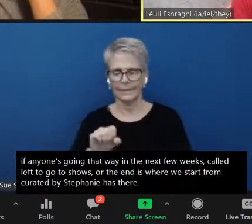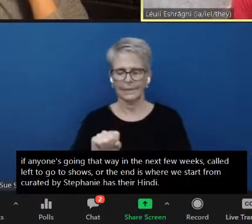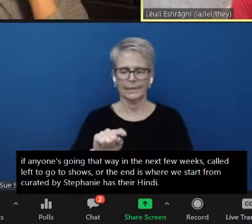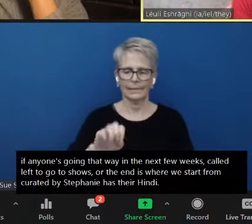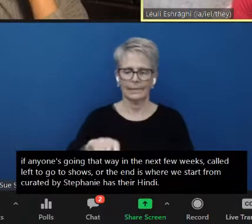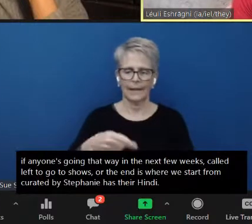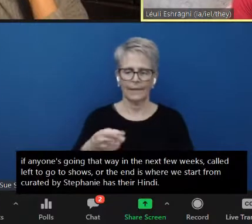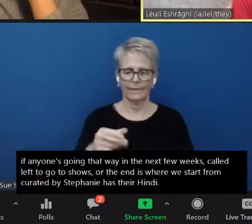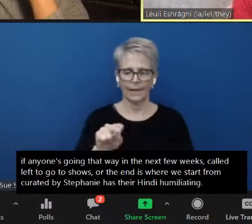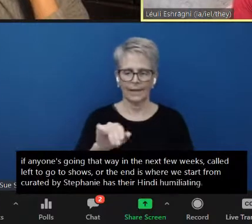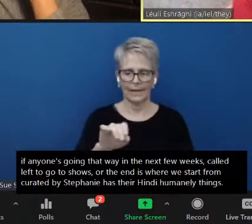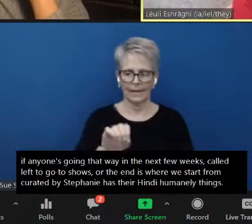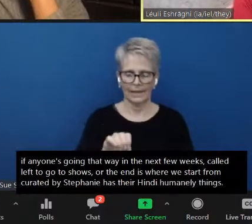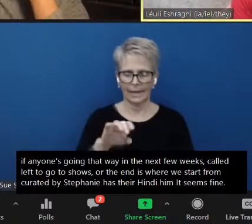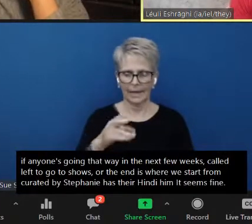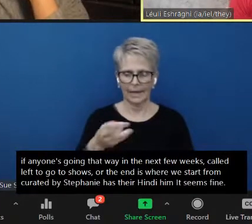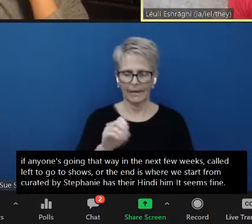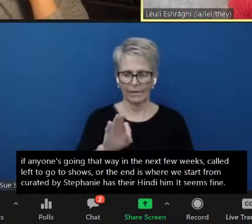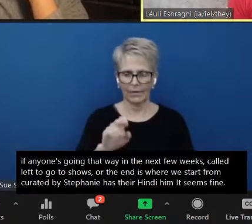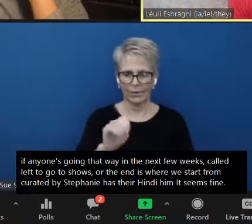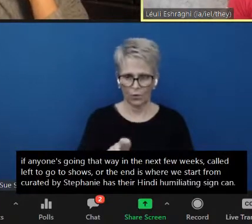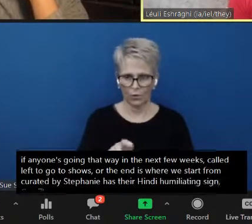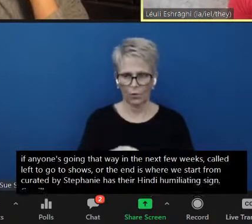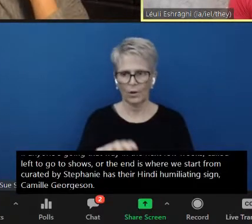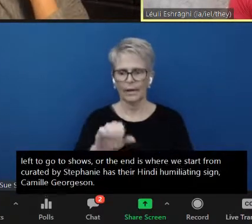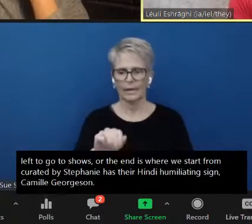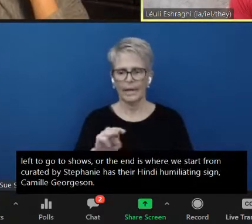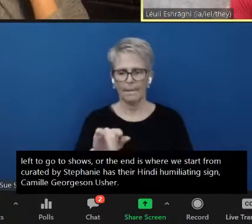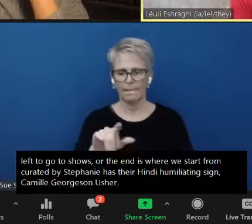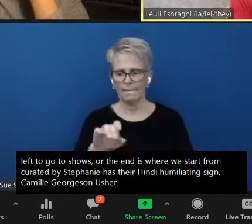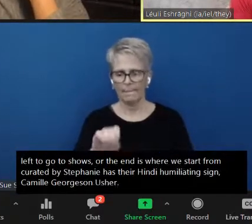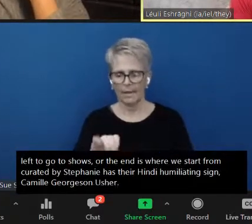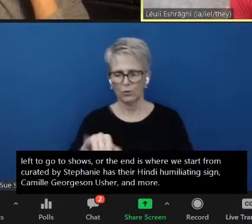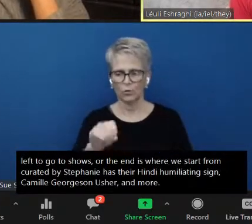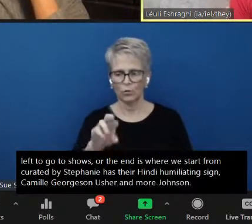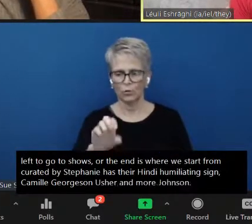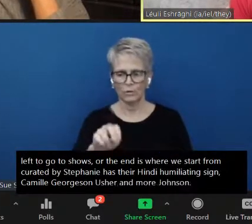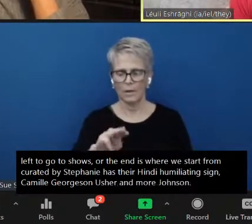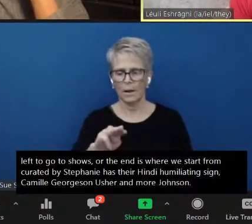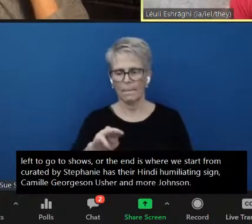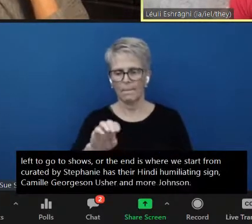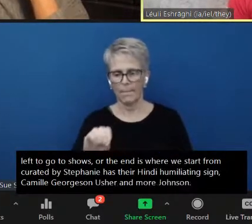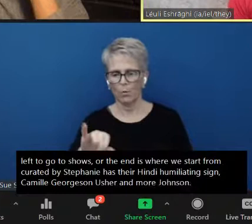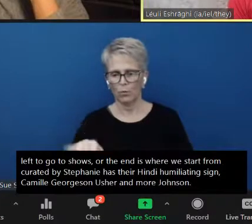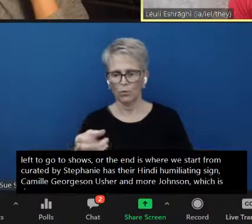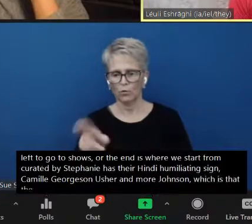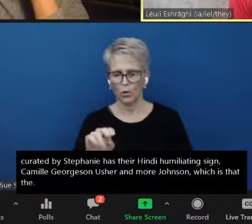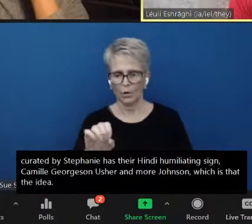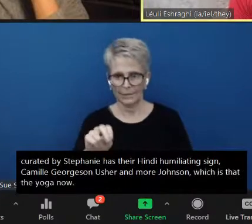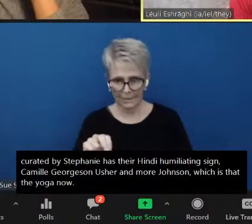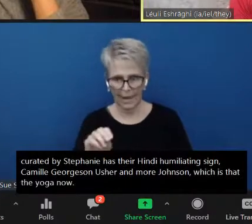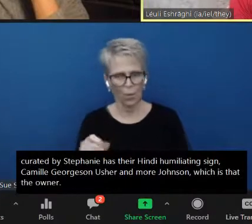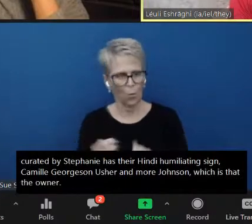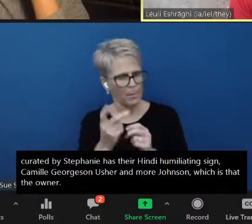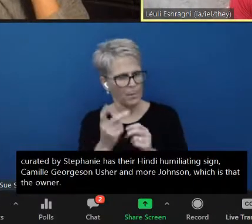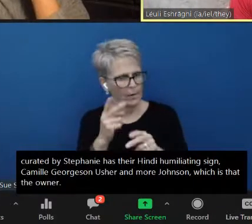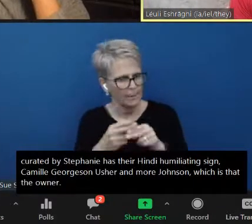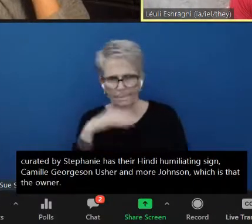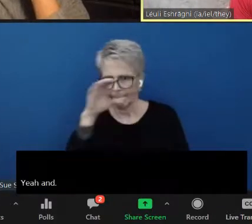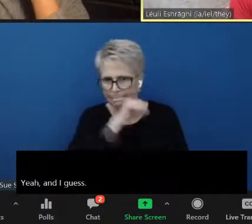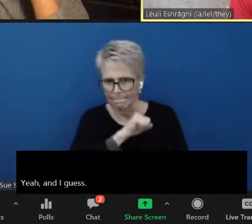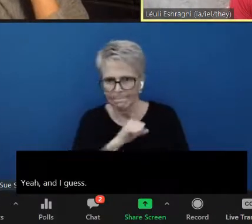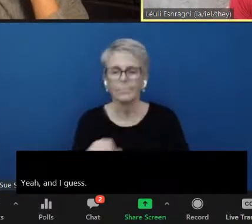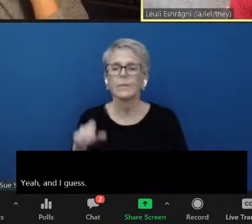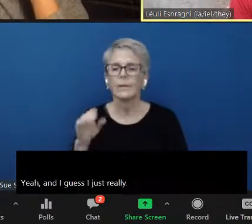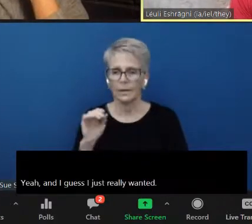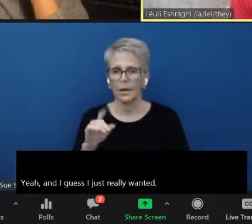Hindi, Himali Singh Soin, Camille Georgeson Usher, and Mo Johnson, which is at the Diagonal. Yeah, and I